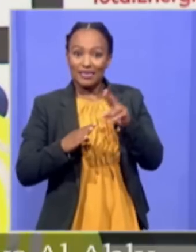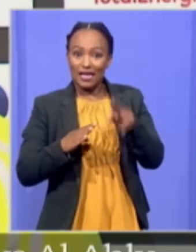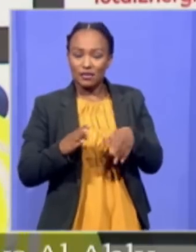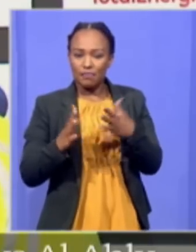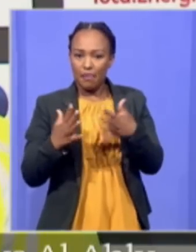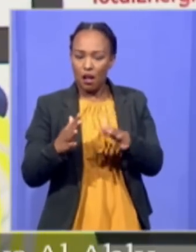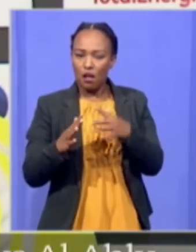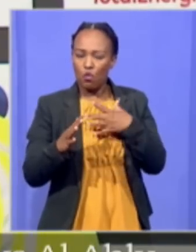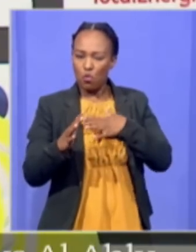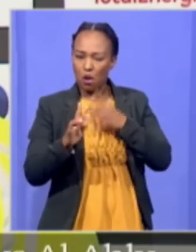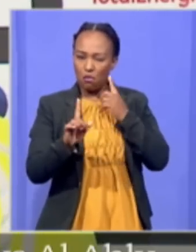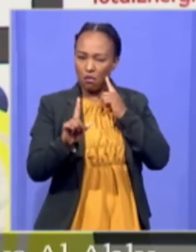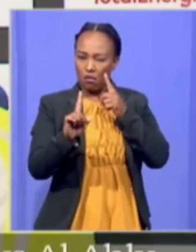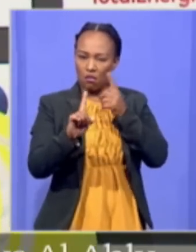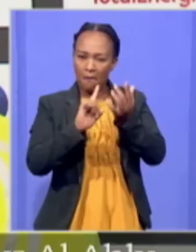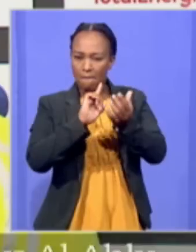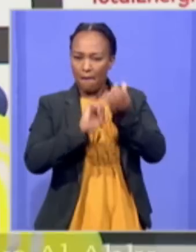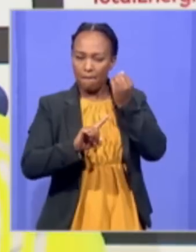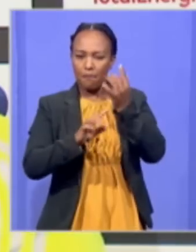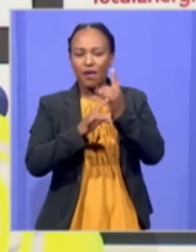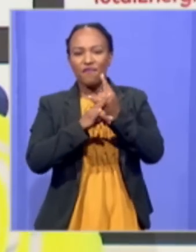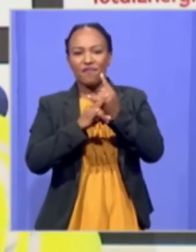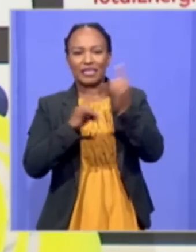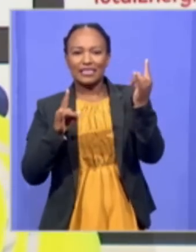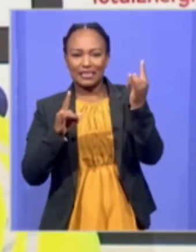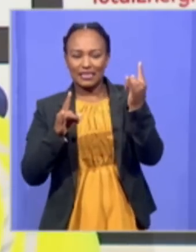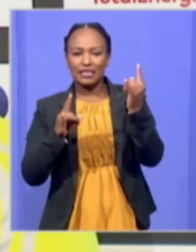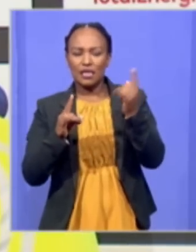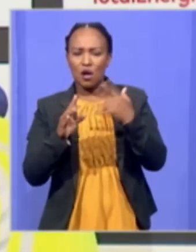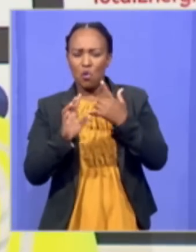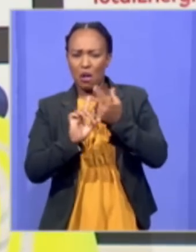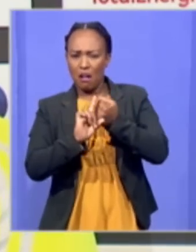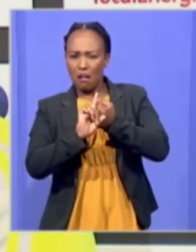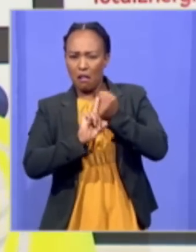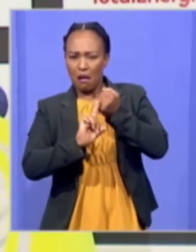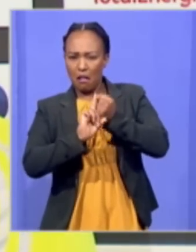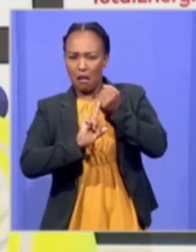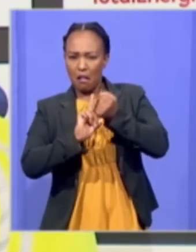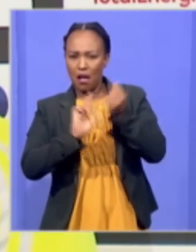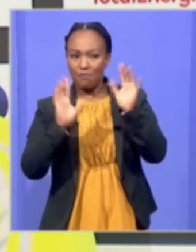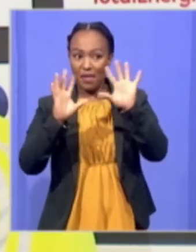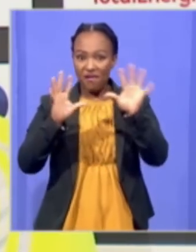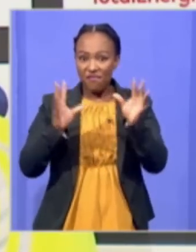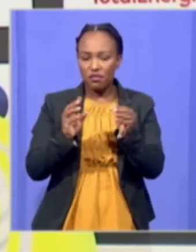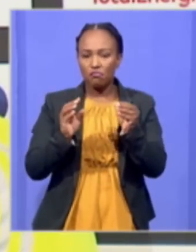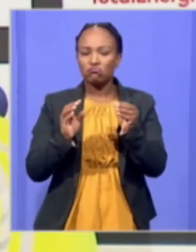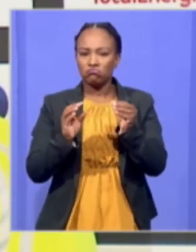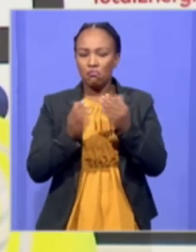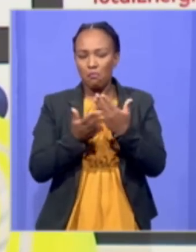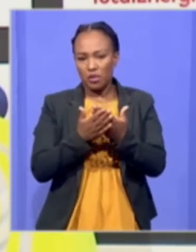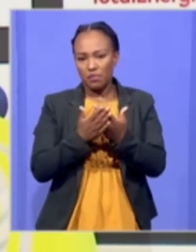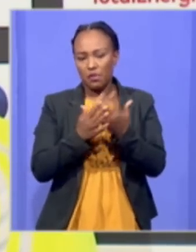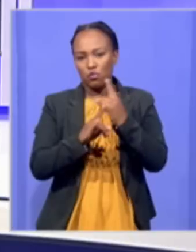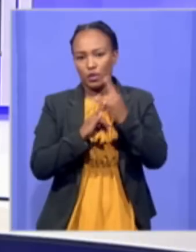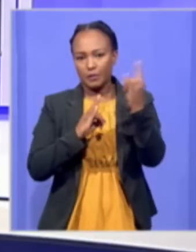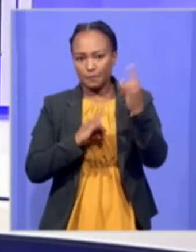home is a victory, and we're going to fight with everything we have to make it possible.